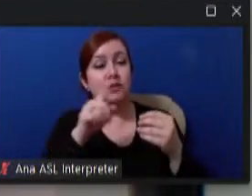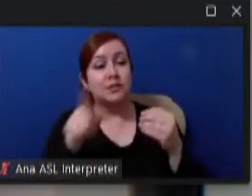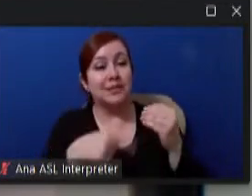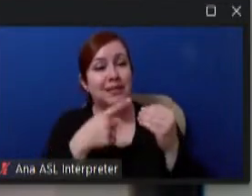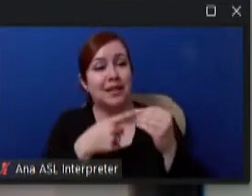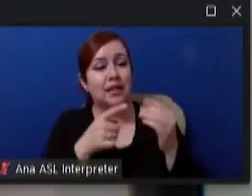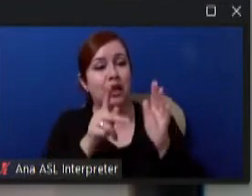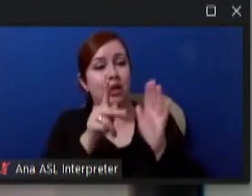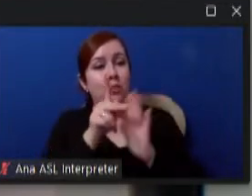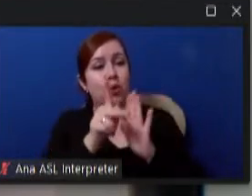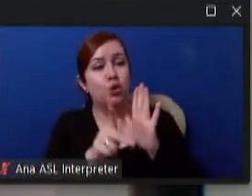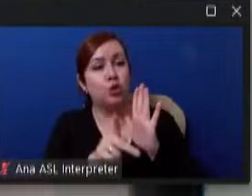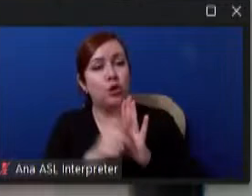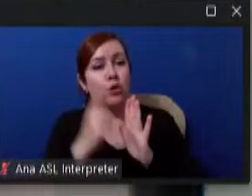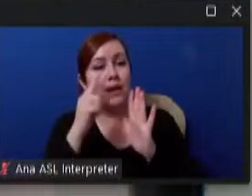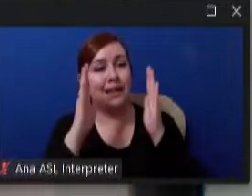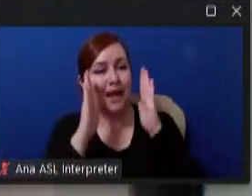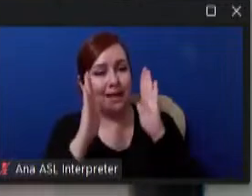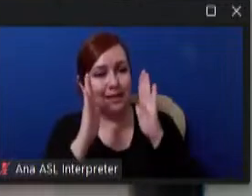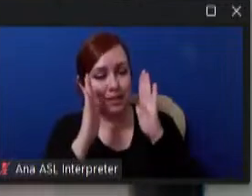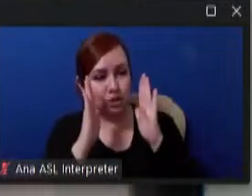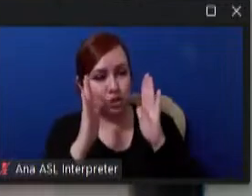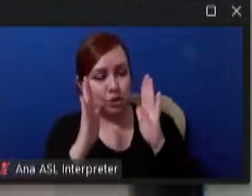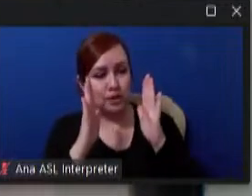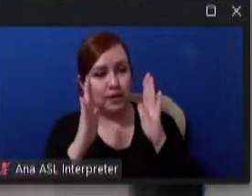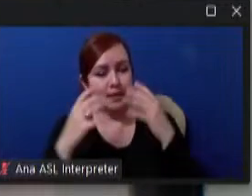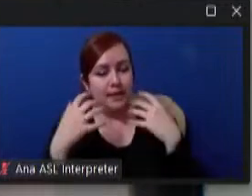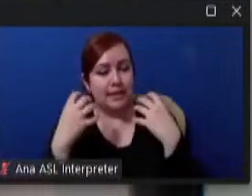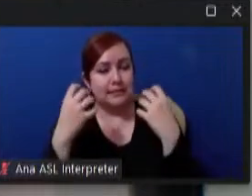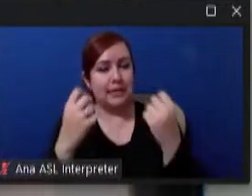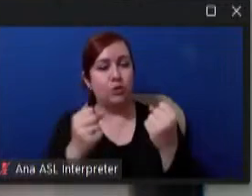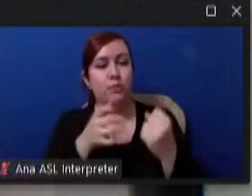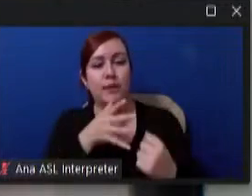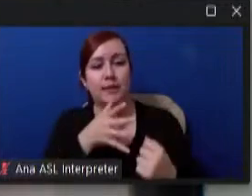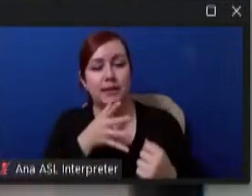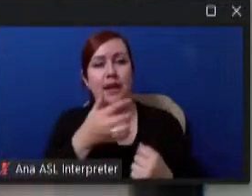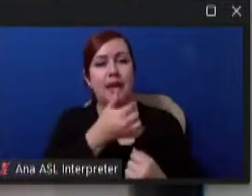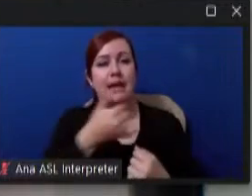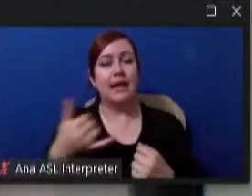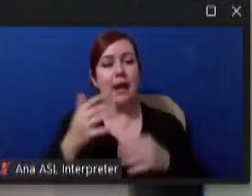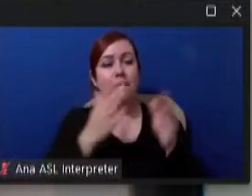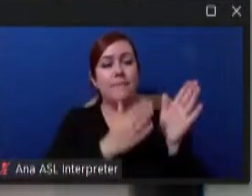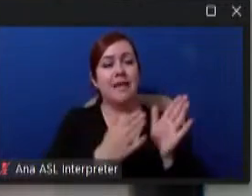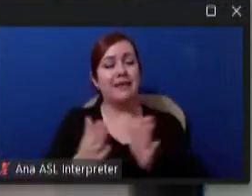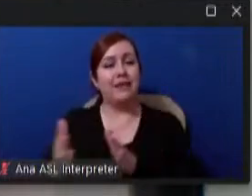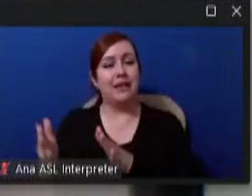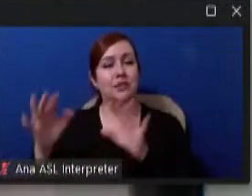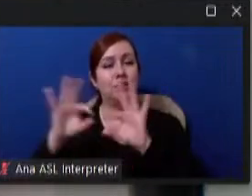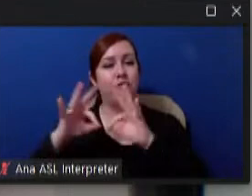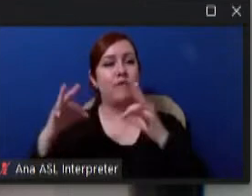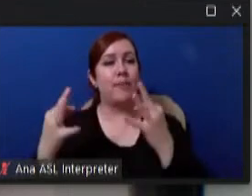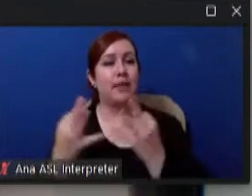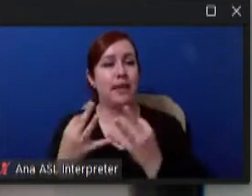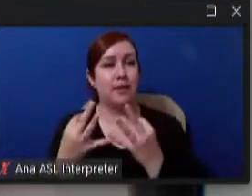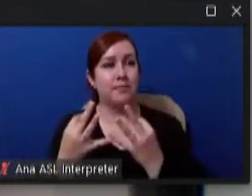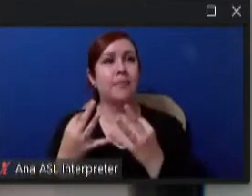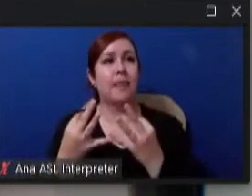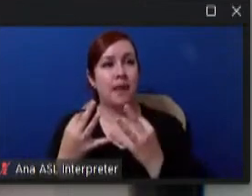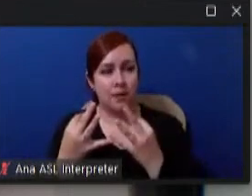be differentiated. There's a protocol also for maternal health and family